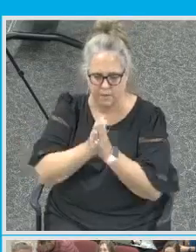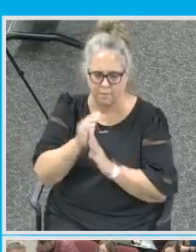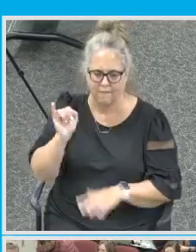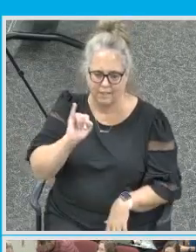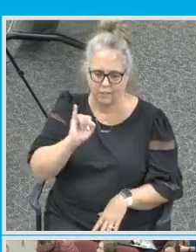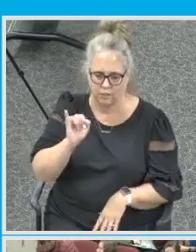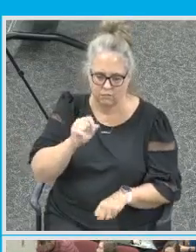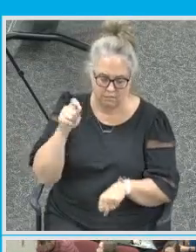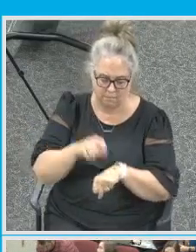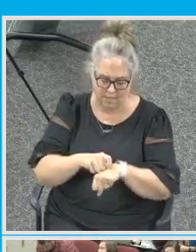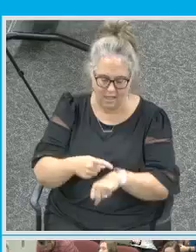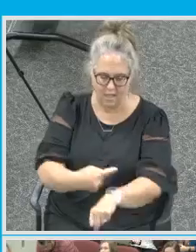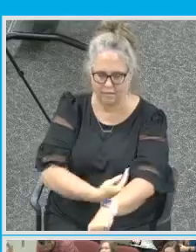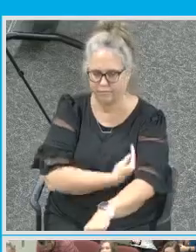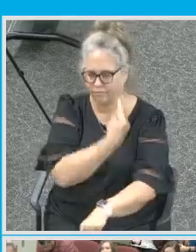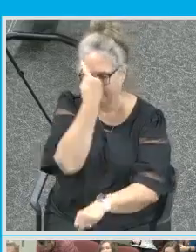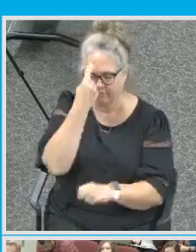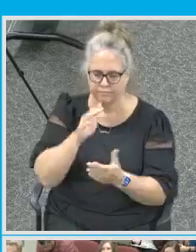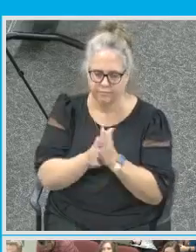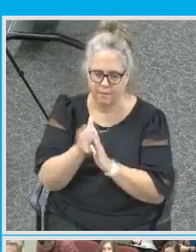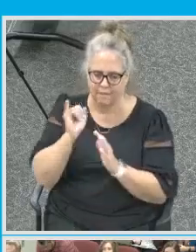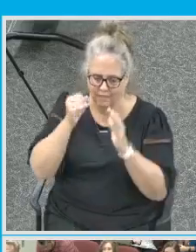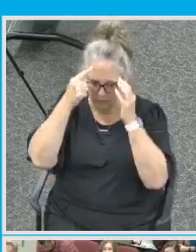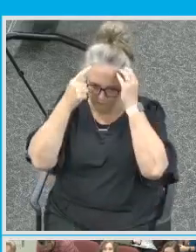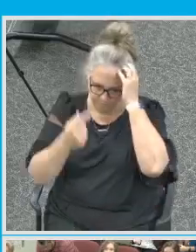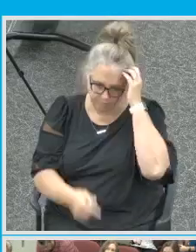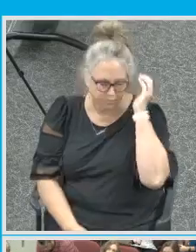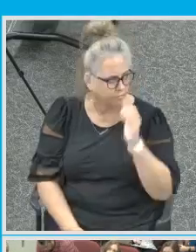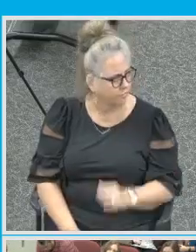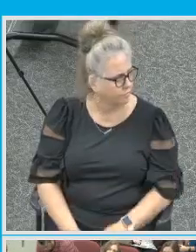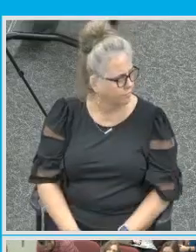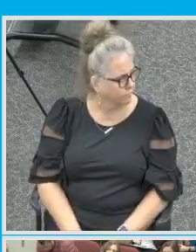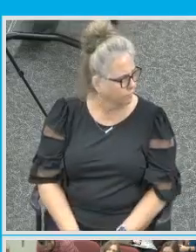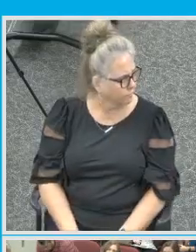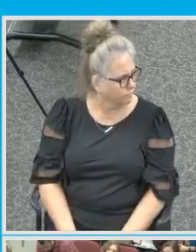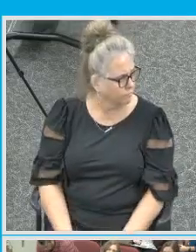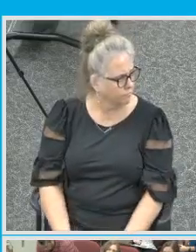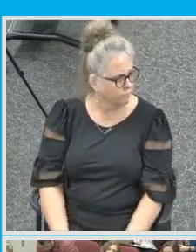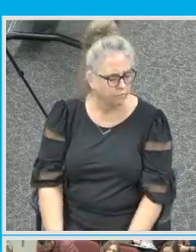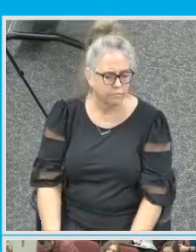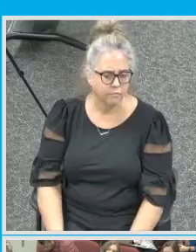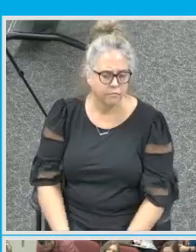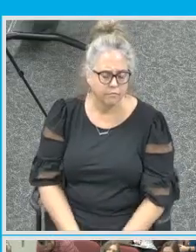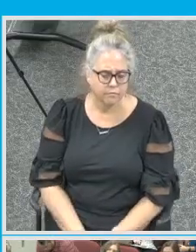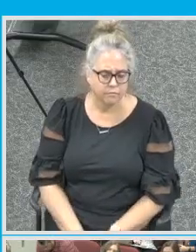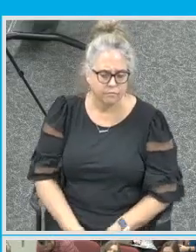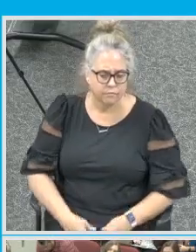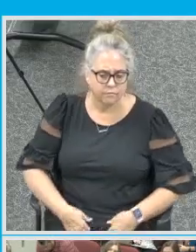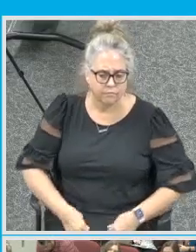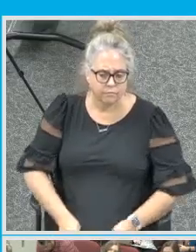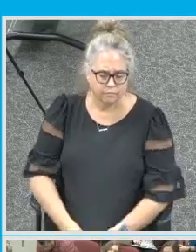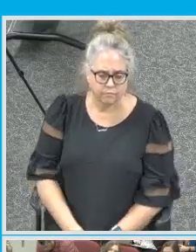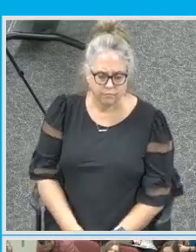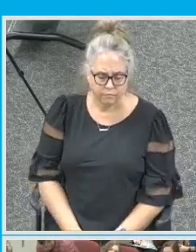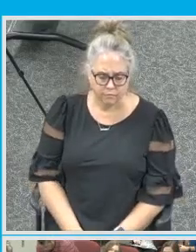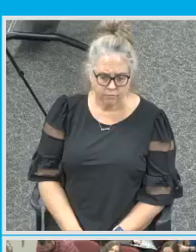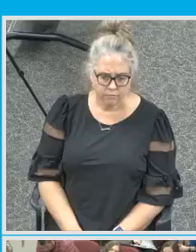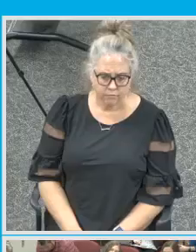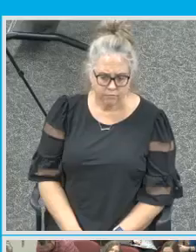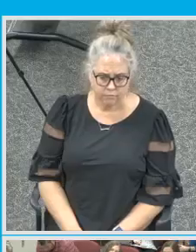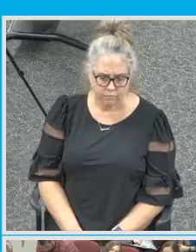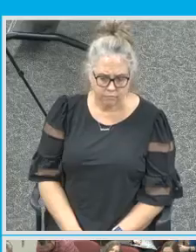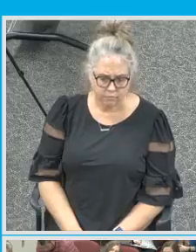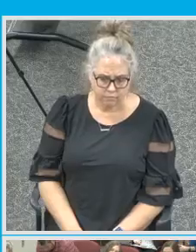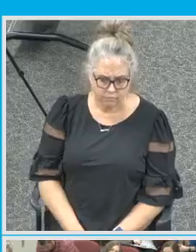to go sideways. I would just go ahead and confirm Mayor Glant's comment that it was a reported death in